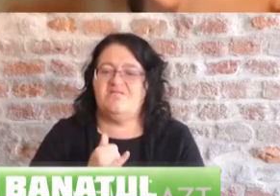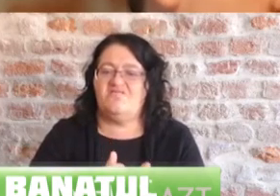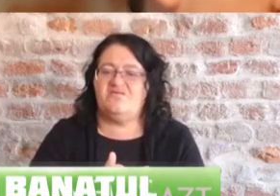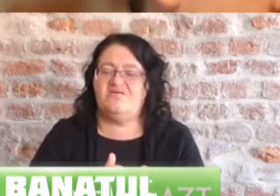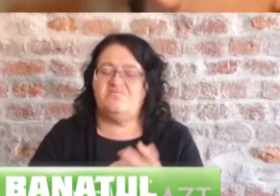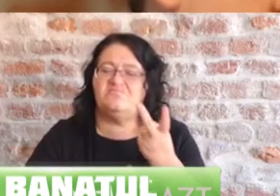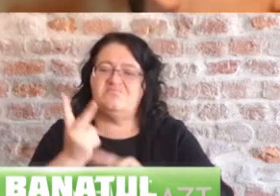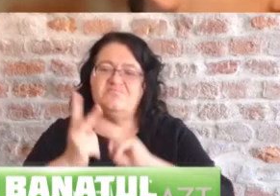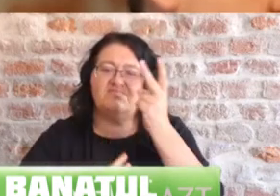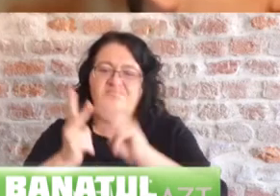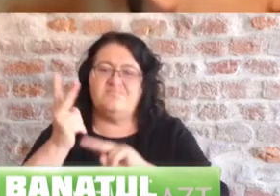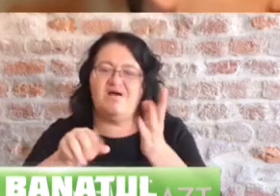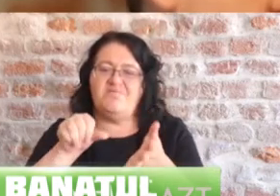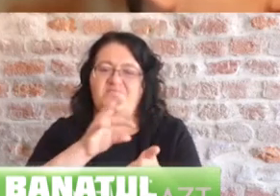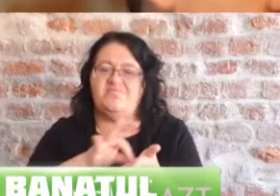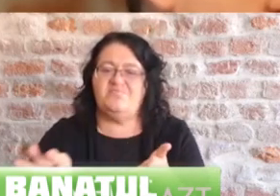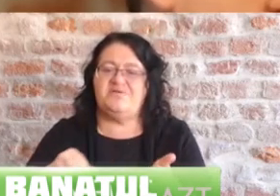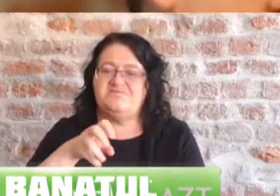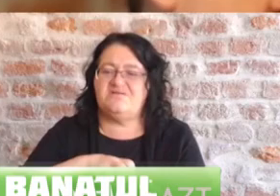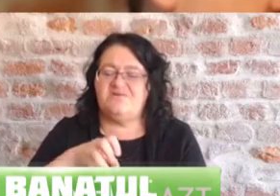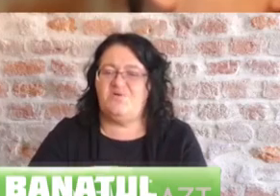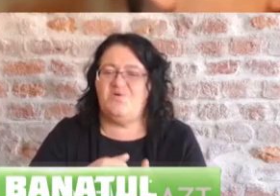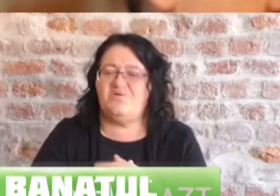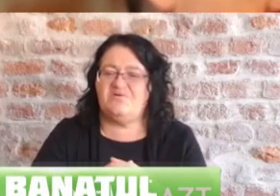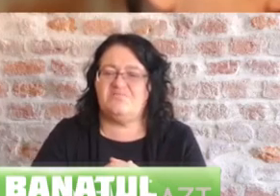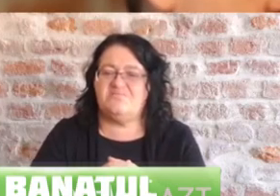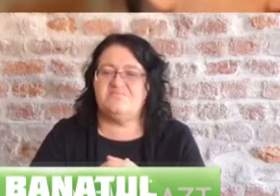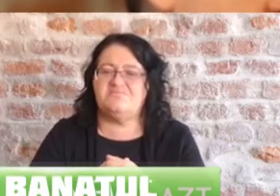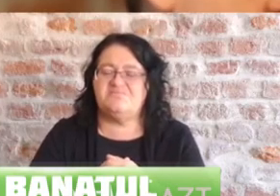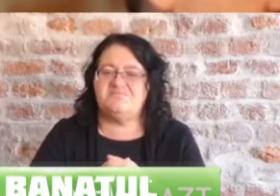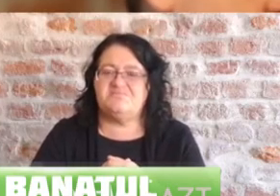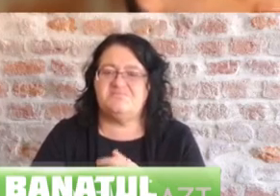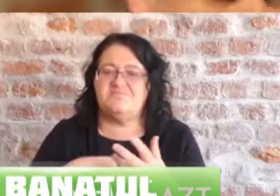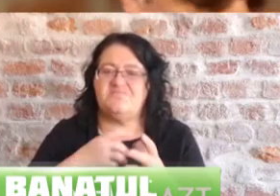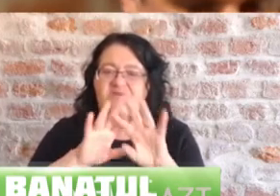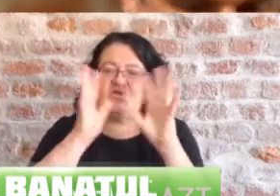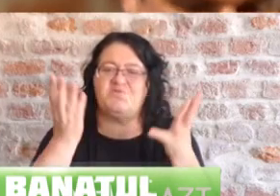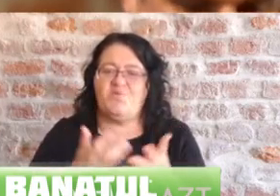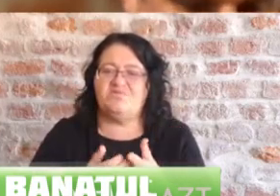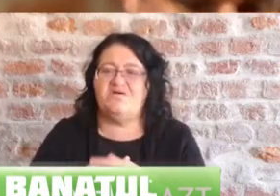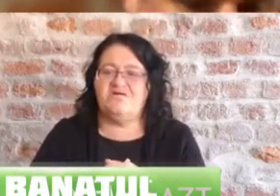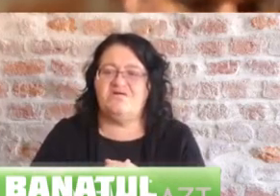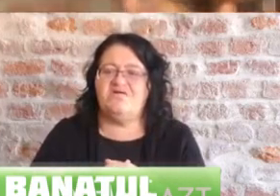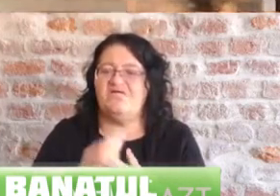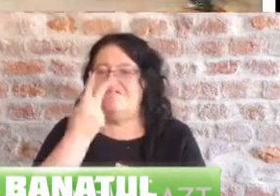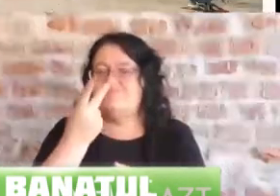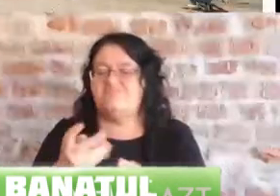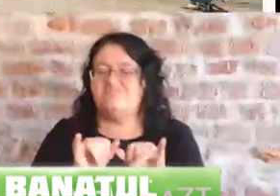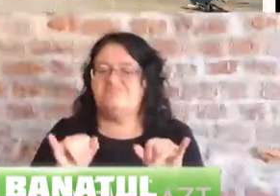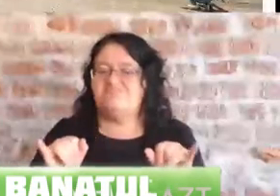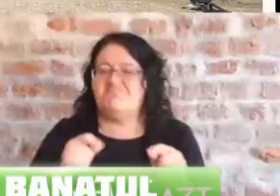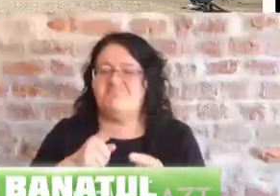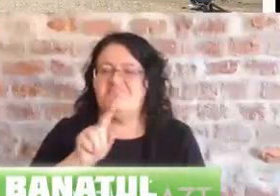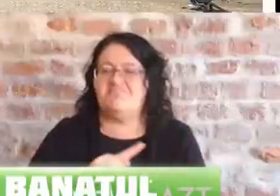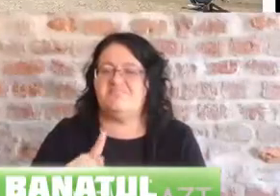marble parts of the existing pavements, which aligns with the general approach of building